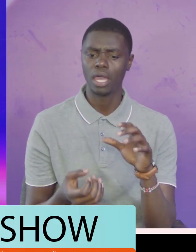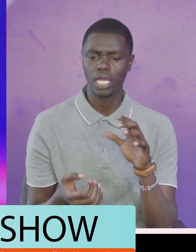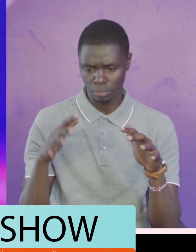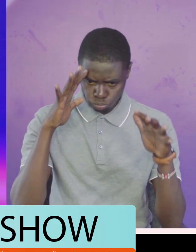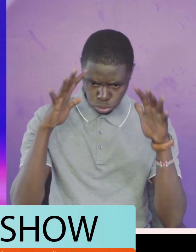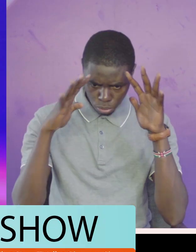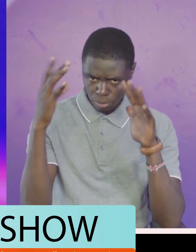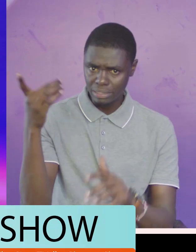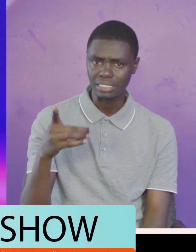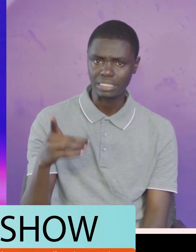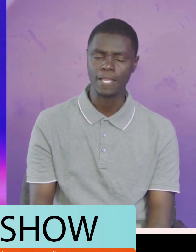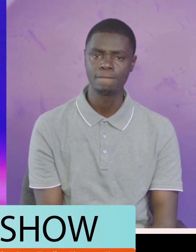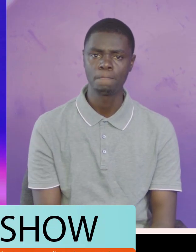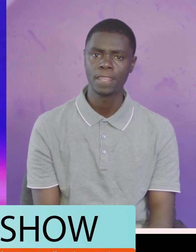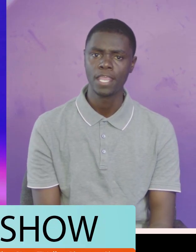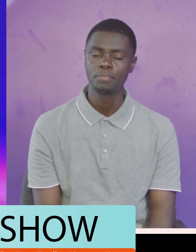with designs.